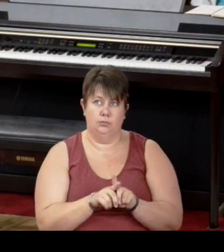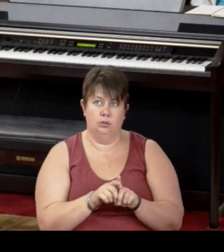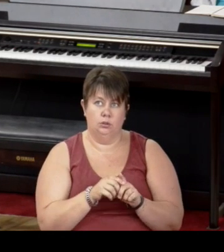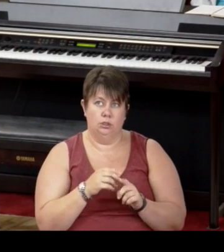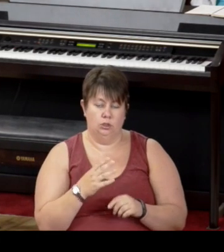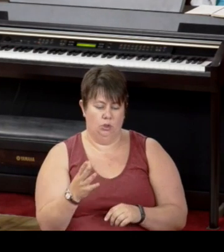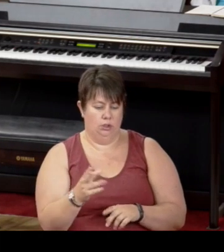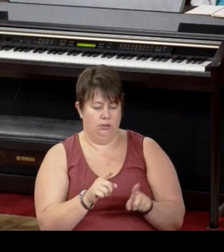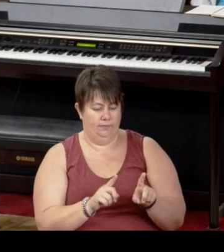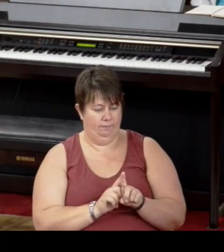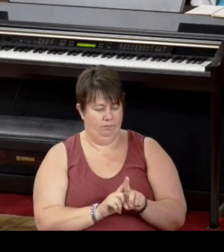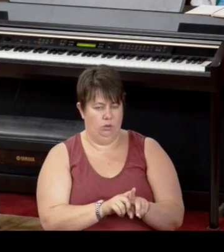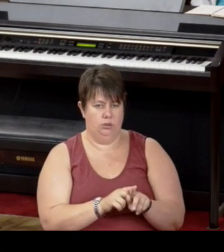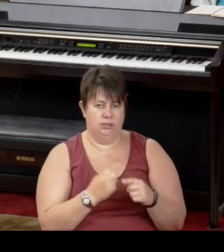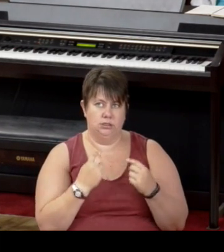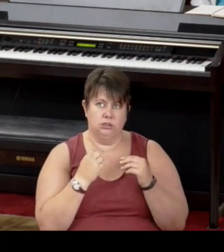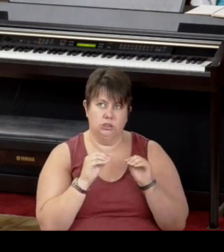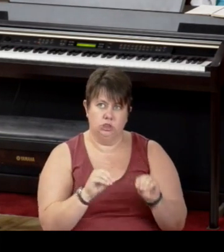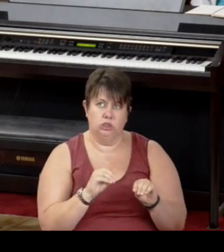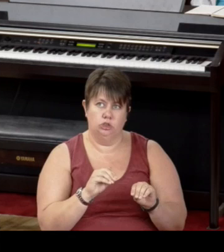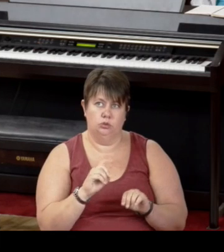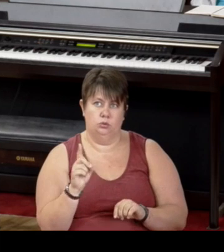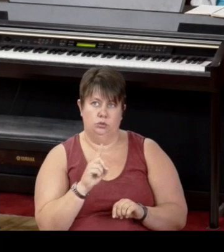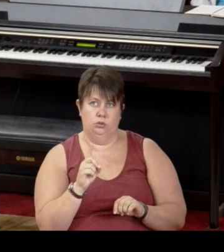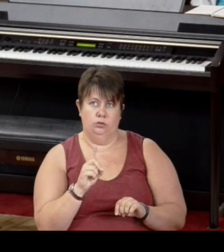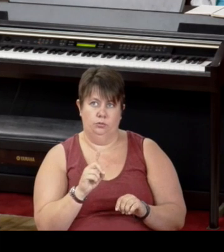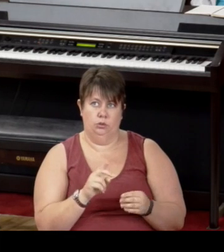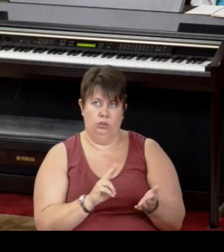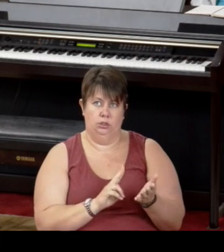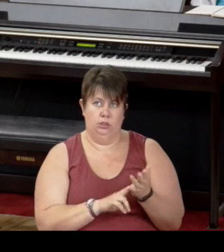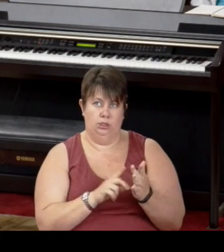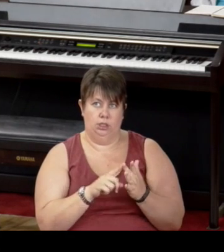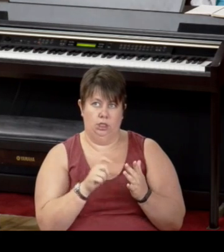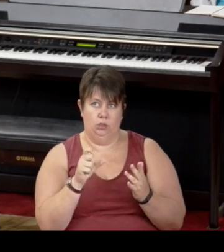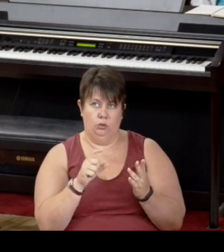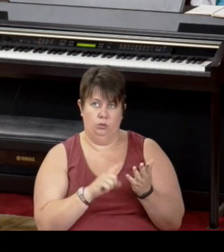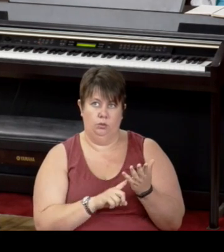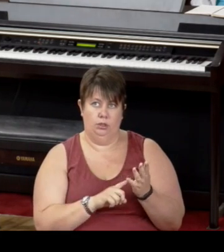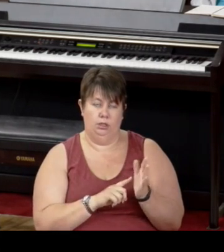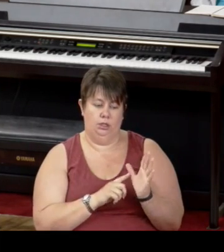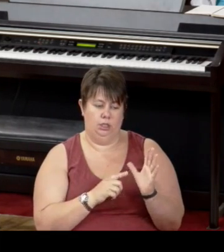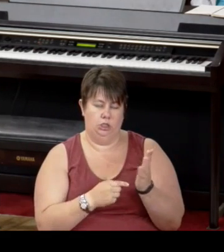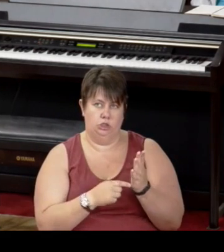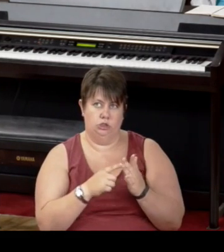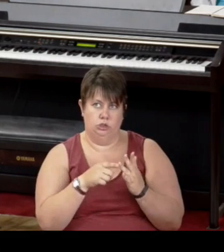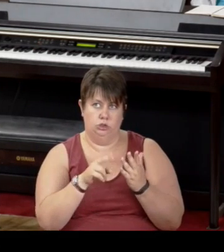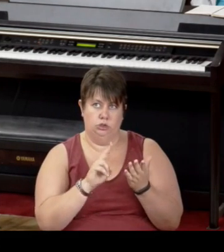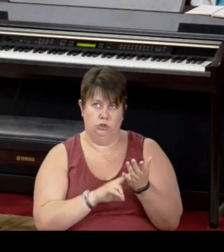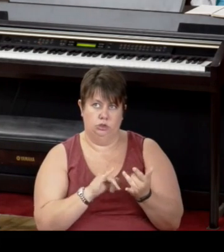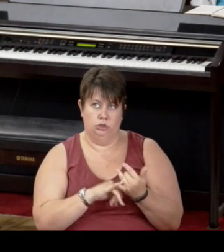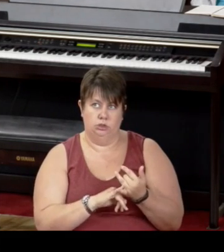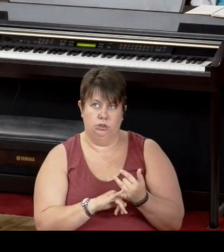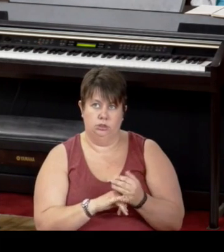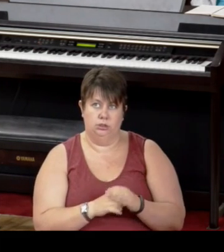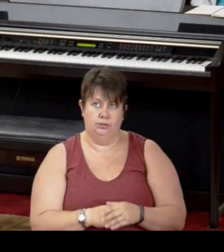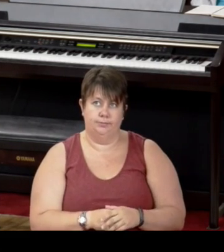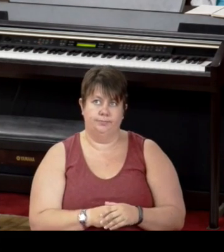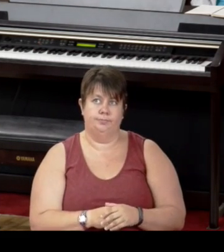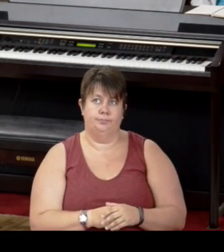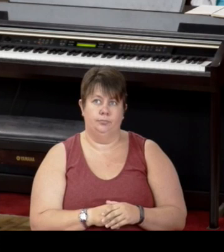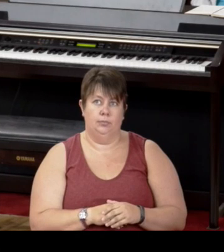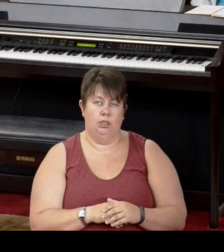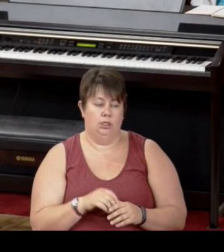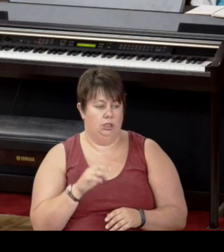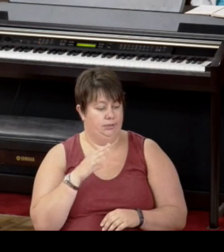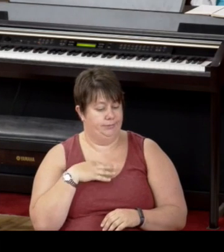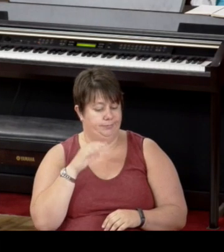Likewise, you also have those who hold to the teaching of the Nicolaitans. Repent, therefore, otherwise